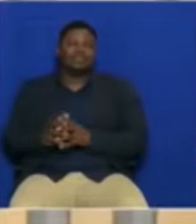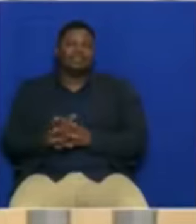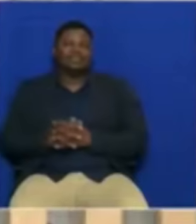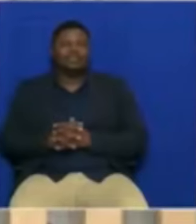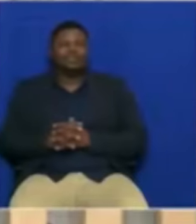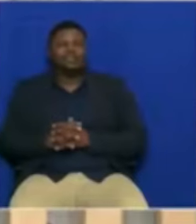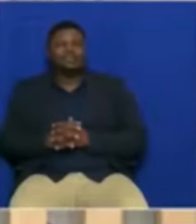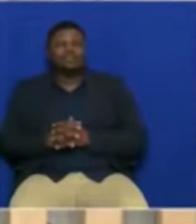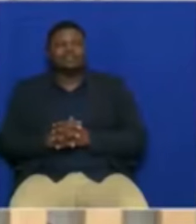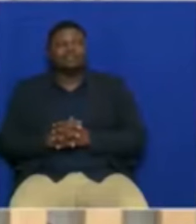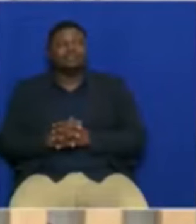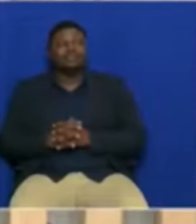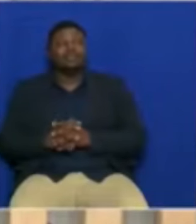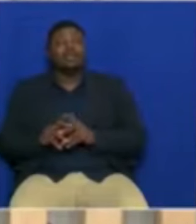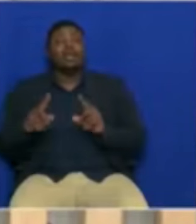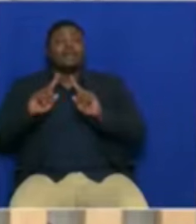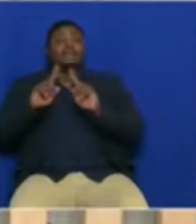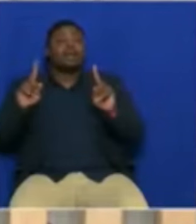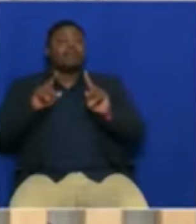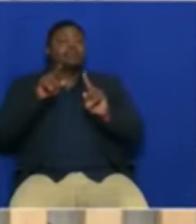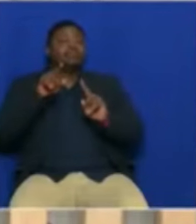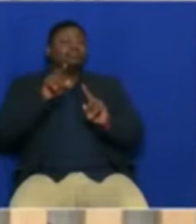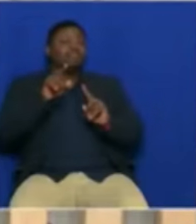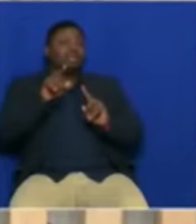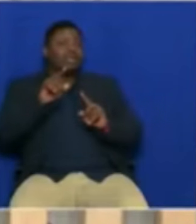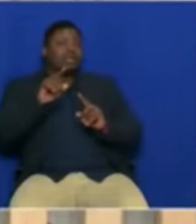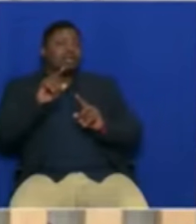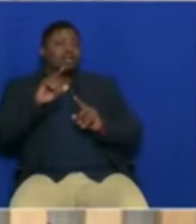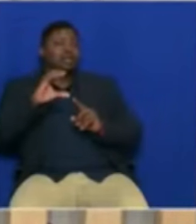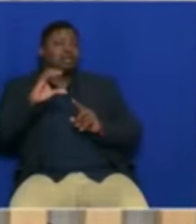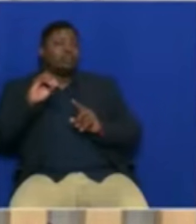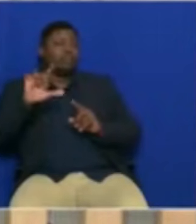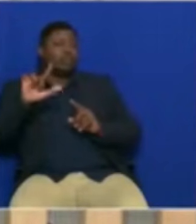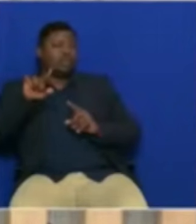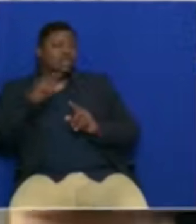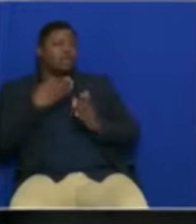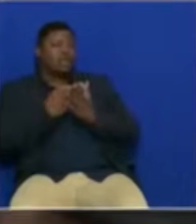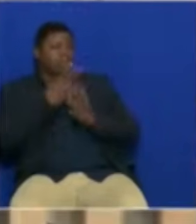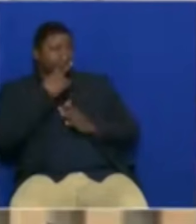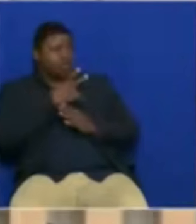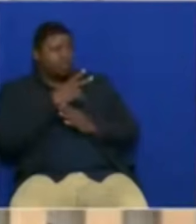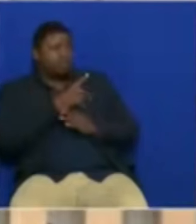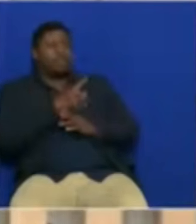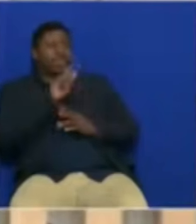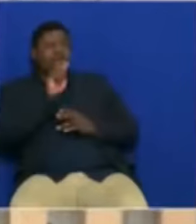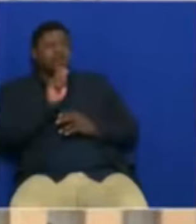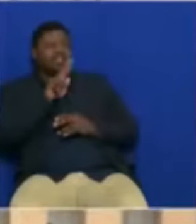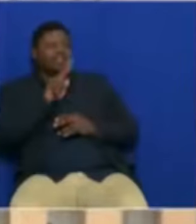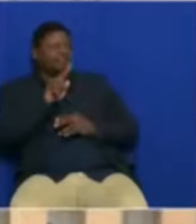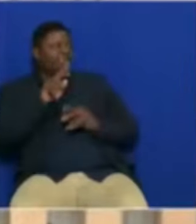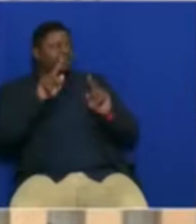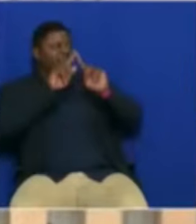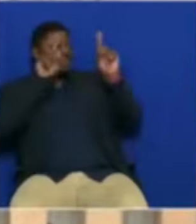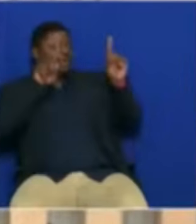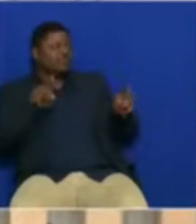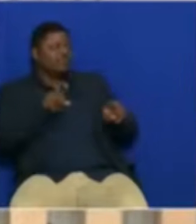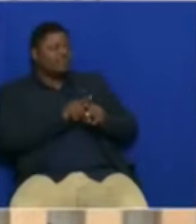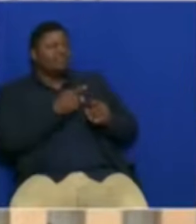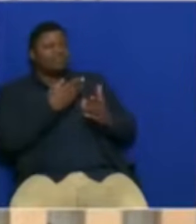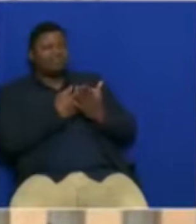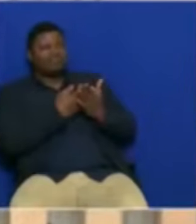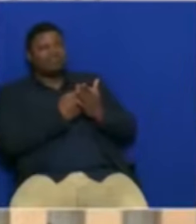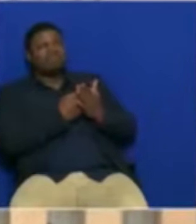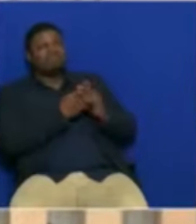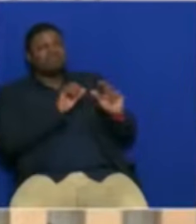to be projected. That is Section 28 of the NPA Act. Yes. All right. That's what the chair would like to engage you